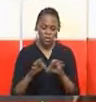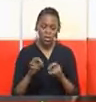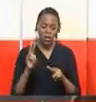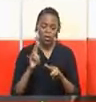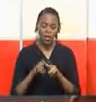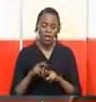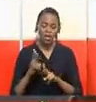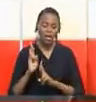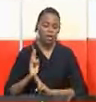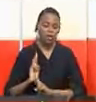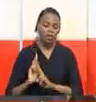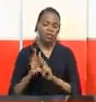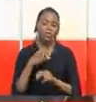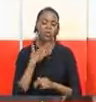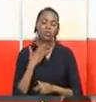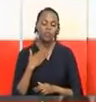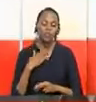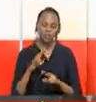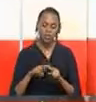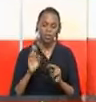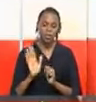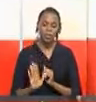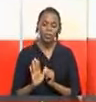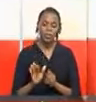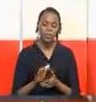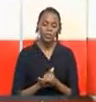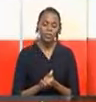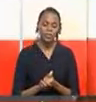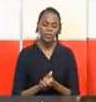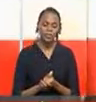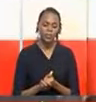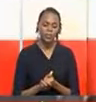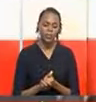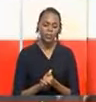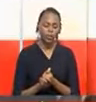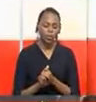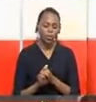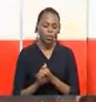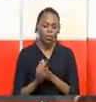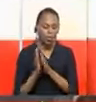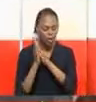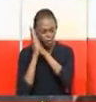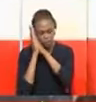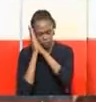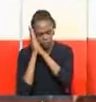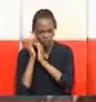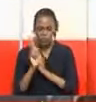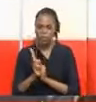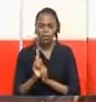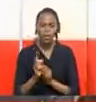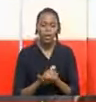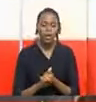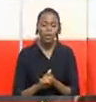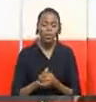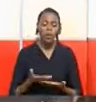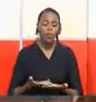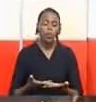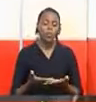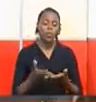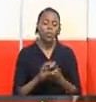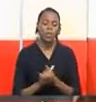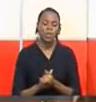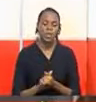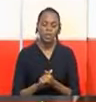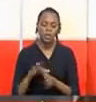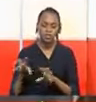results that he desired. Whether that meant having sleepless nights or making countless